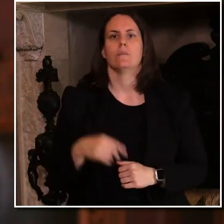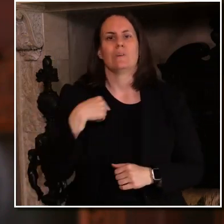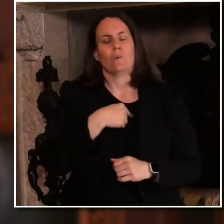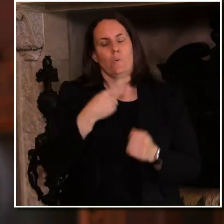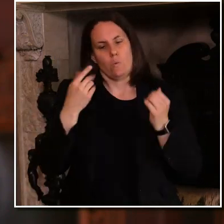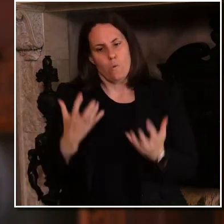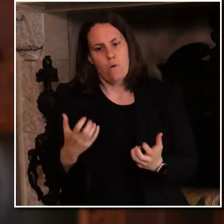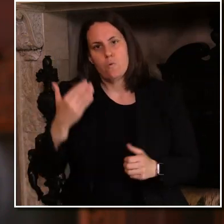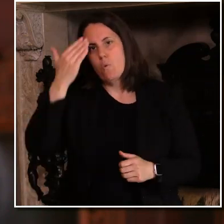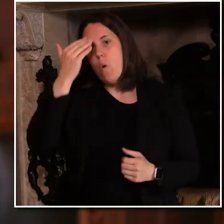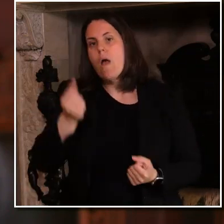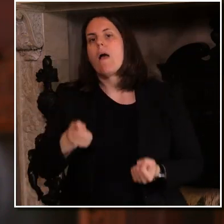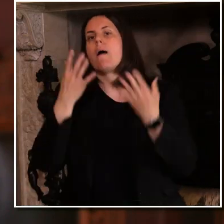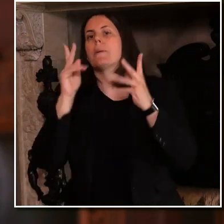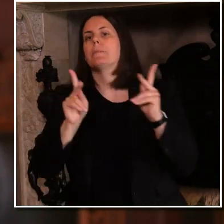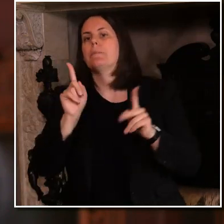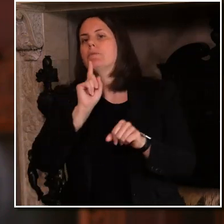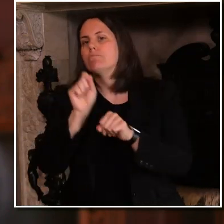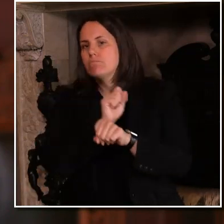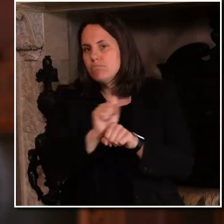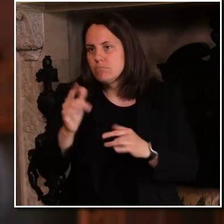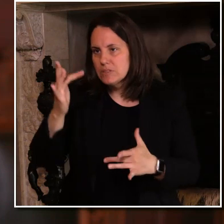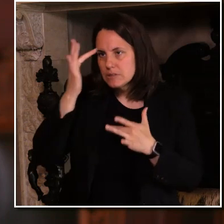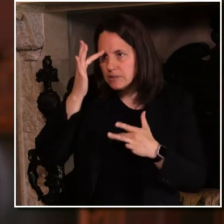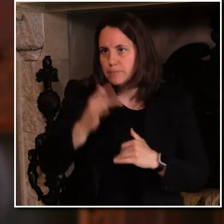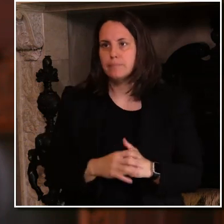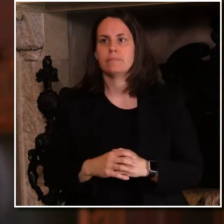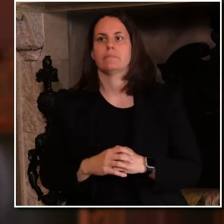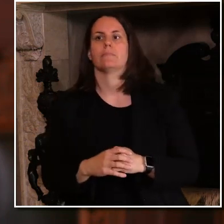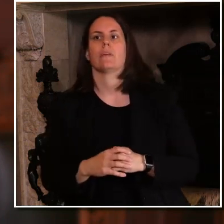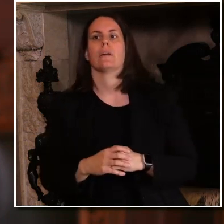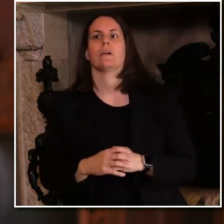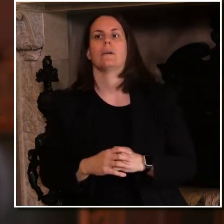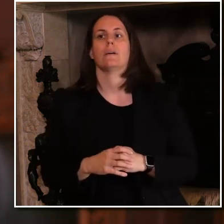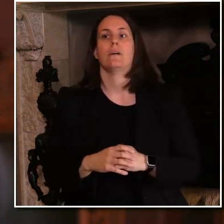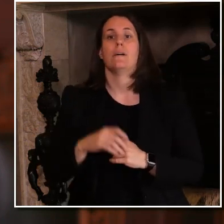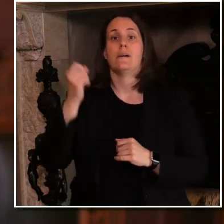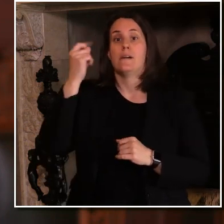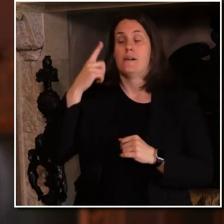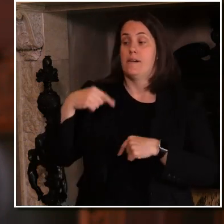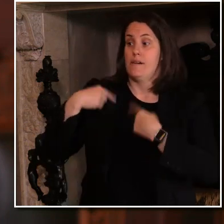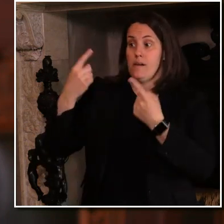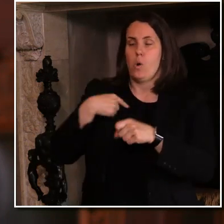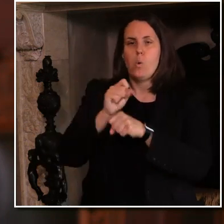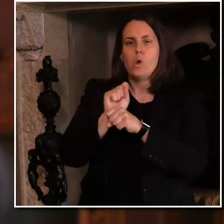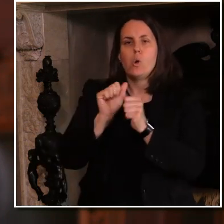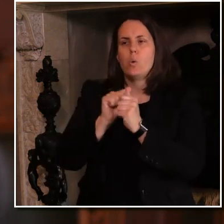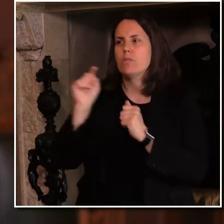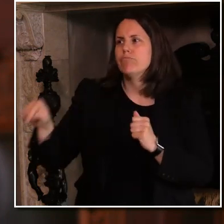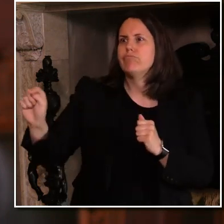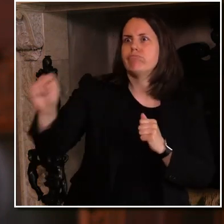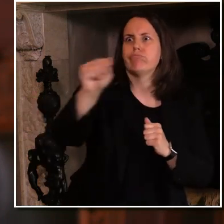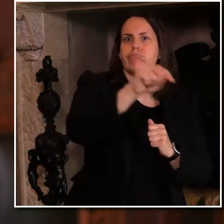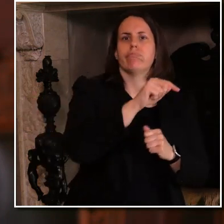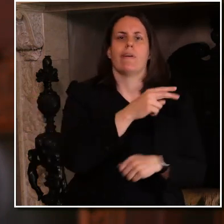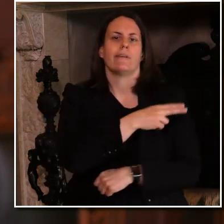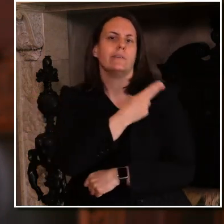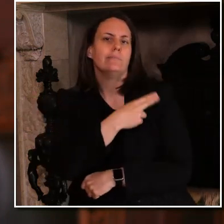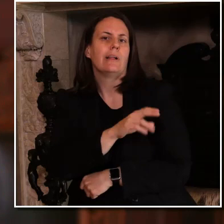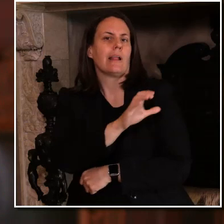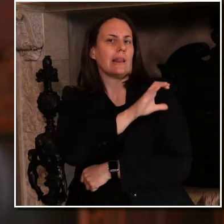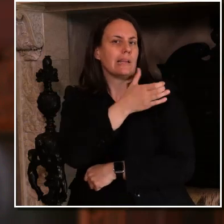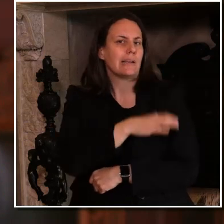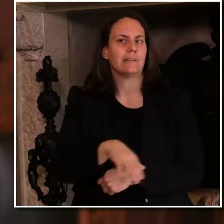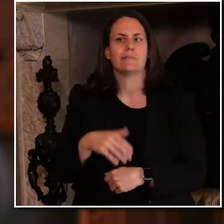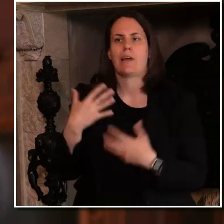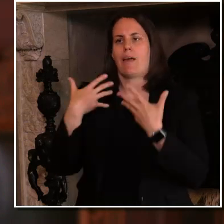working with a variety of local public health departments and health systems across the state to expand the number